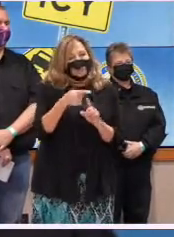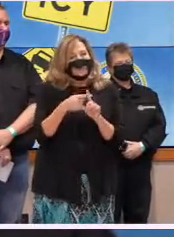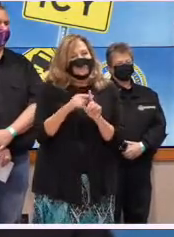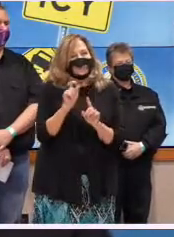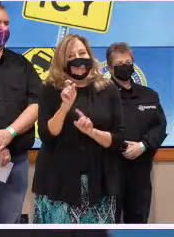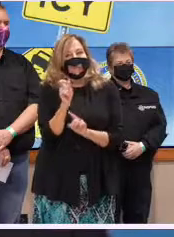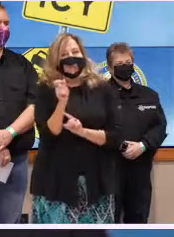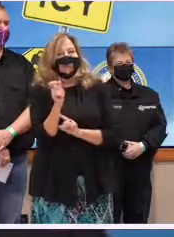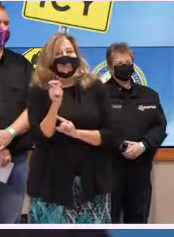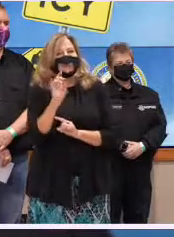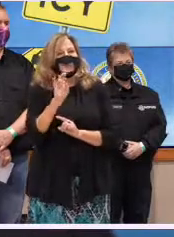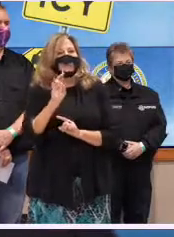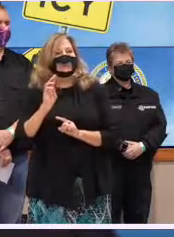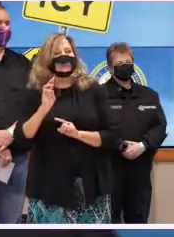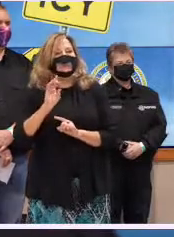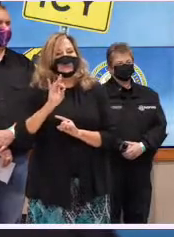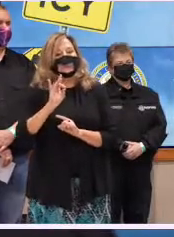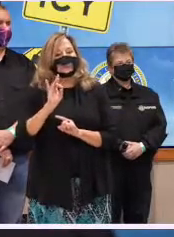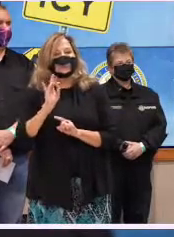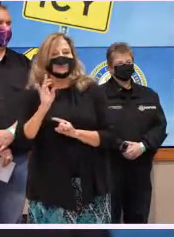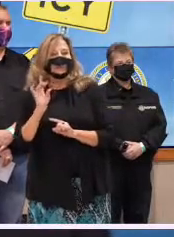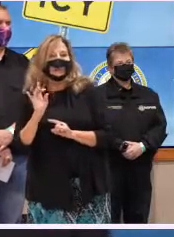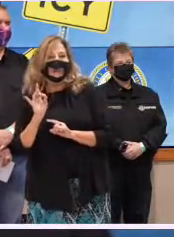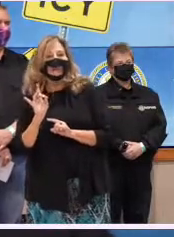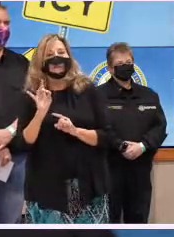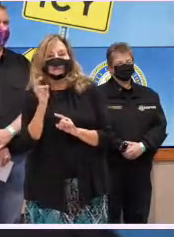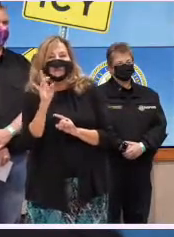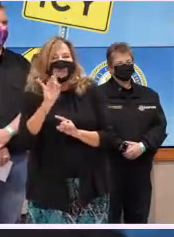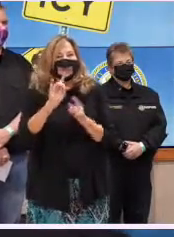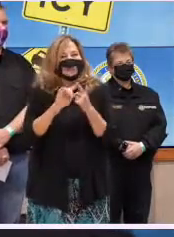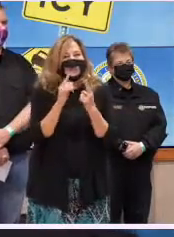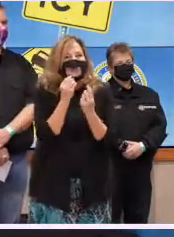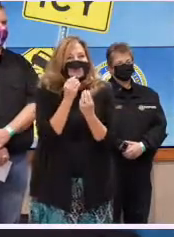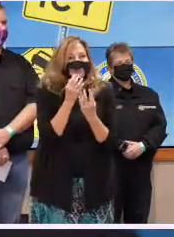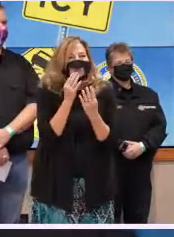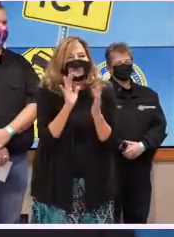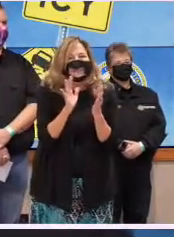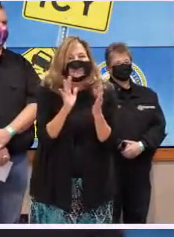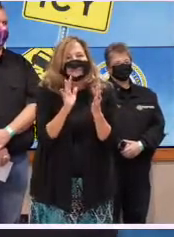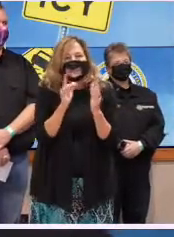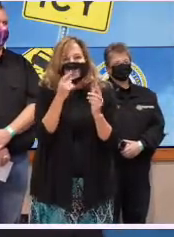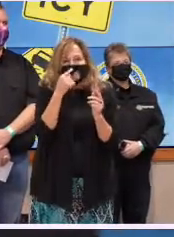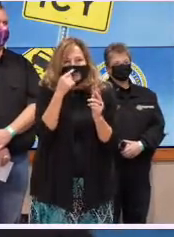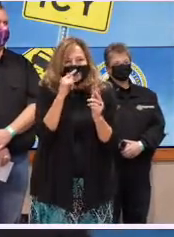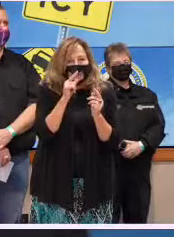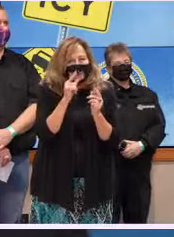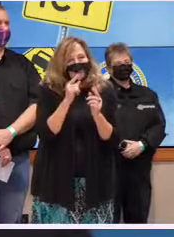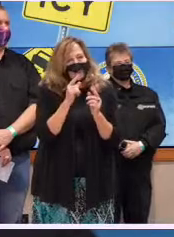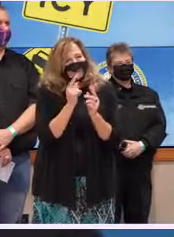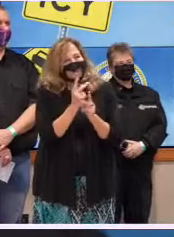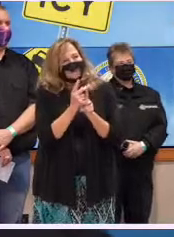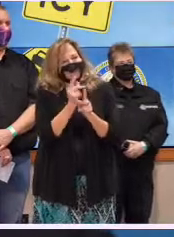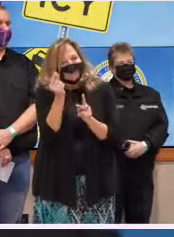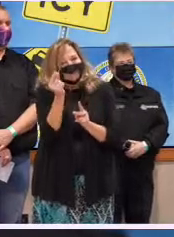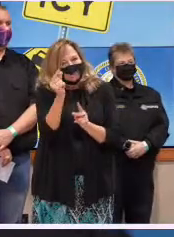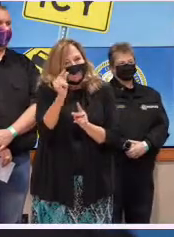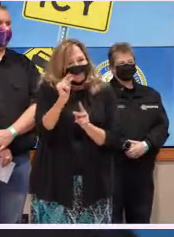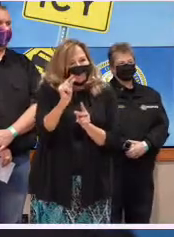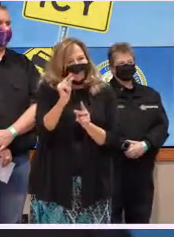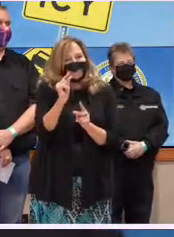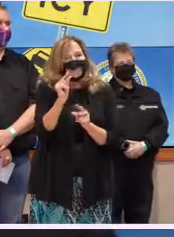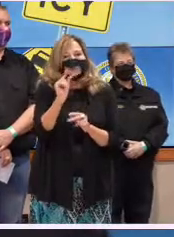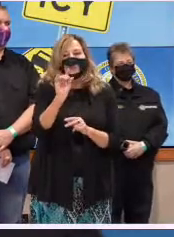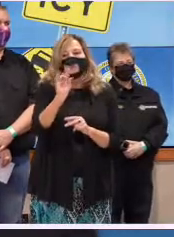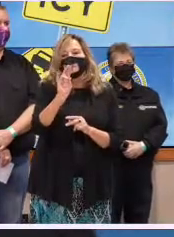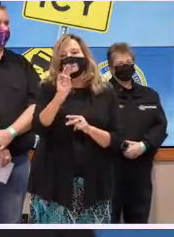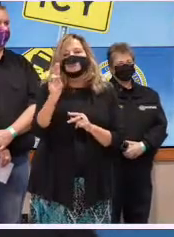76, 78 degrees, just to be real warm. Going to ask that you kind of lower it a little bit, maybe down to 72 or